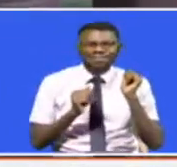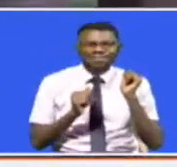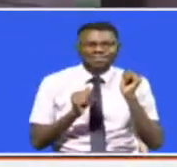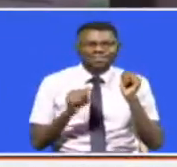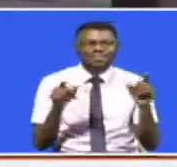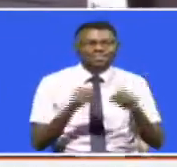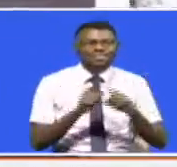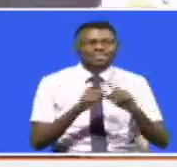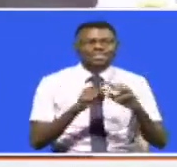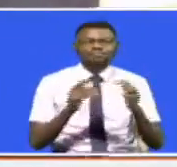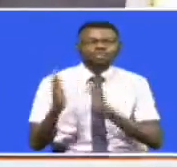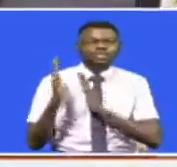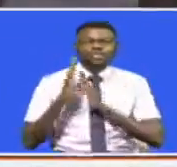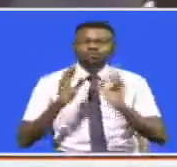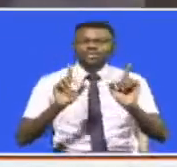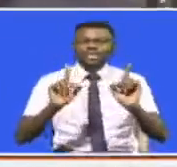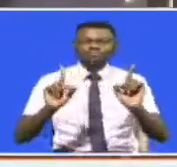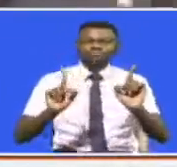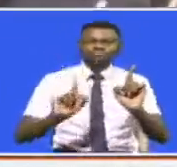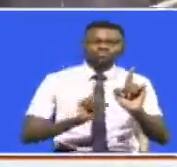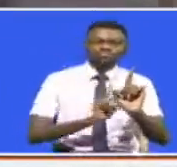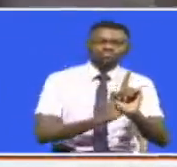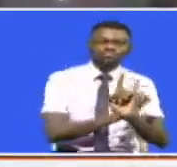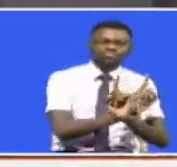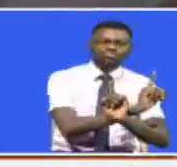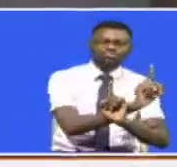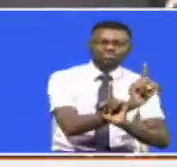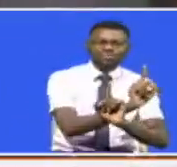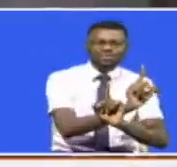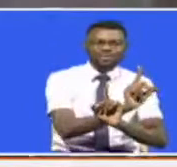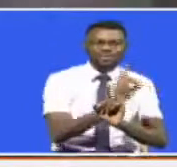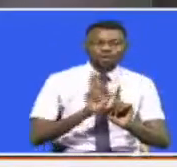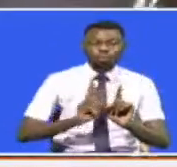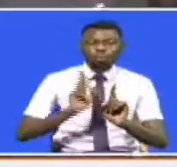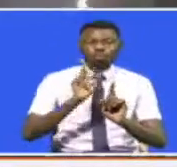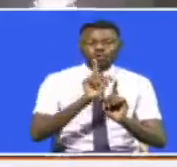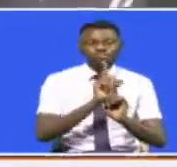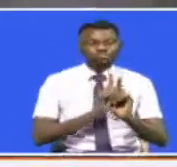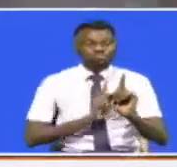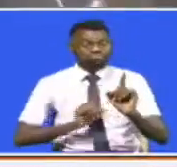the aide-de-camp moved from behind Kenyatta to President William Ruto.